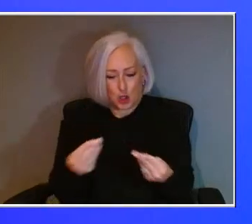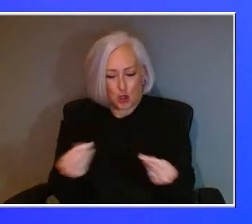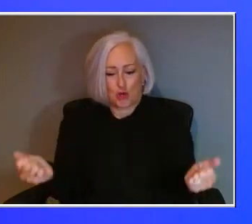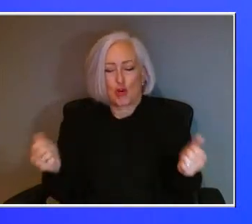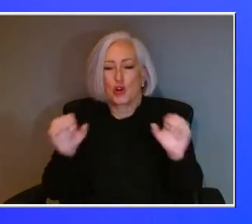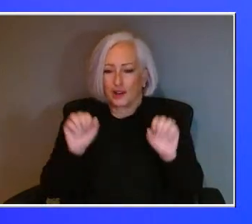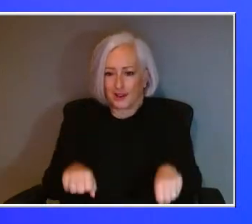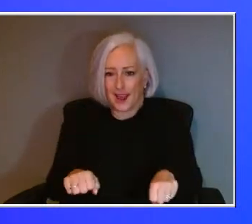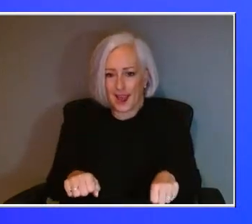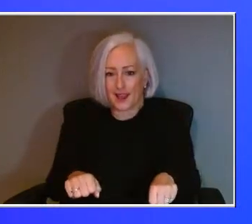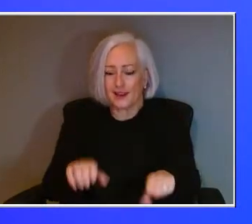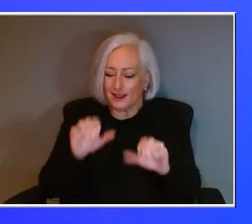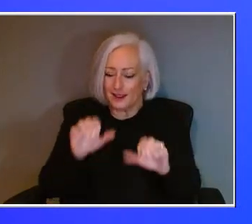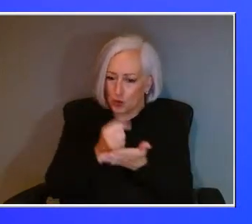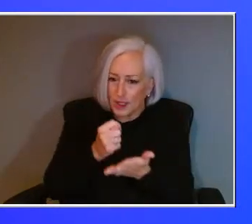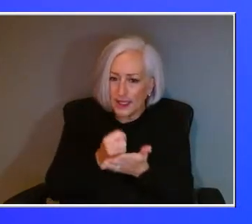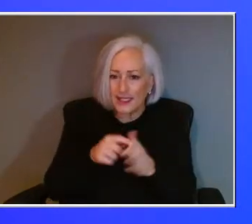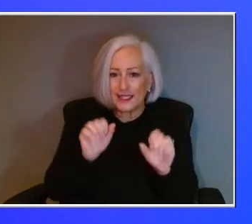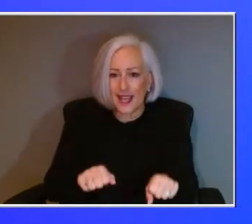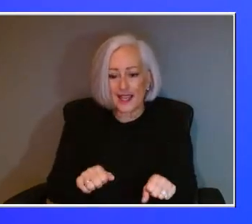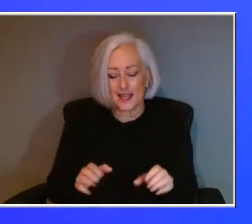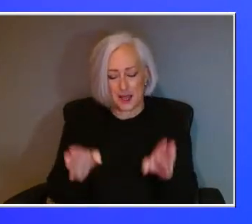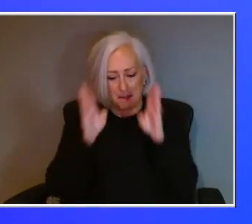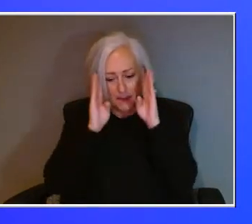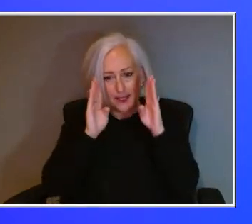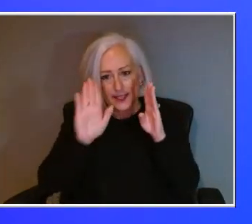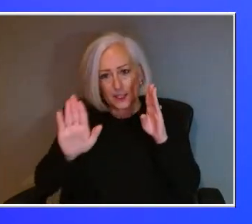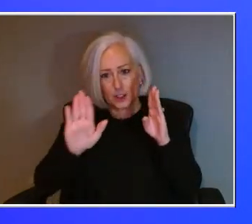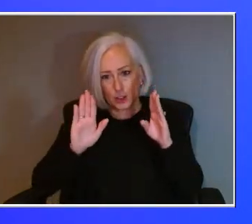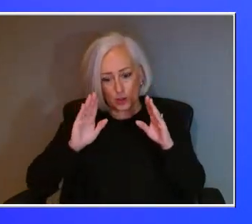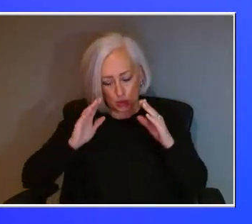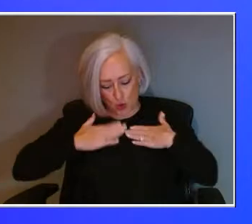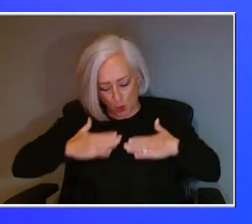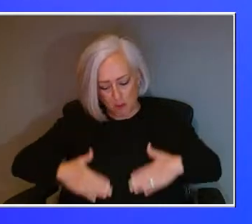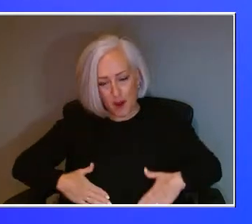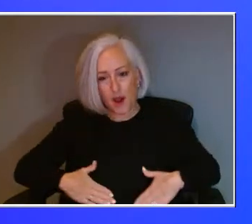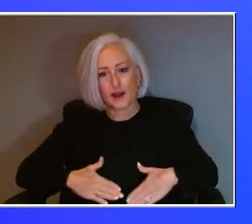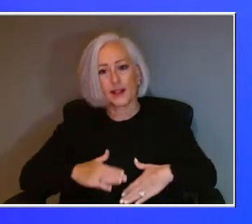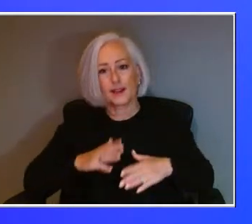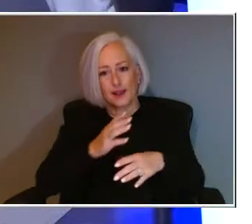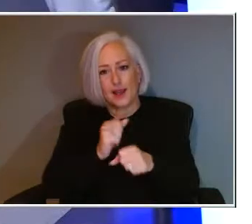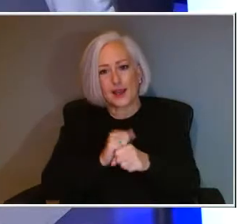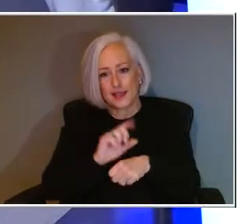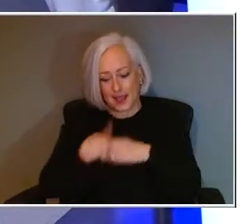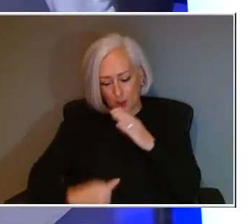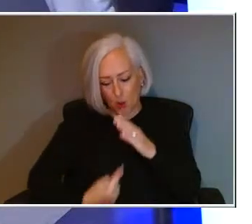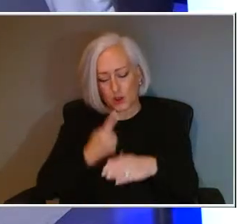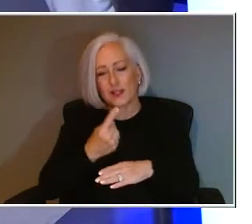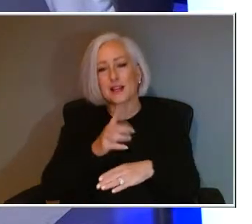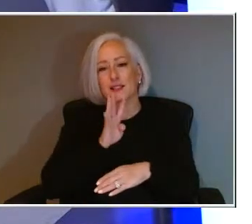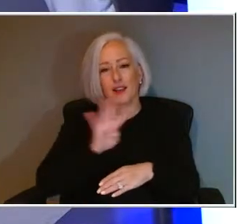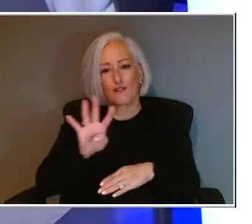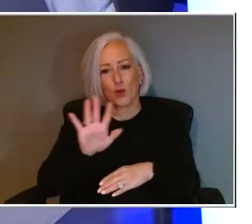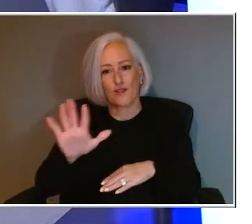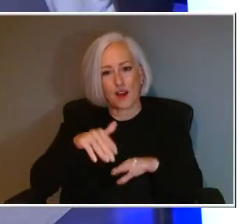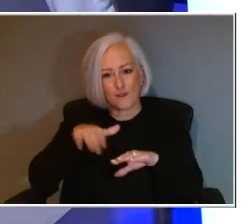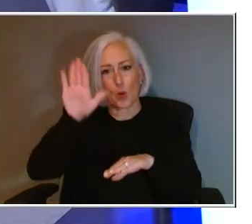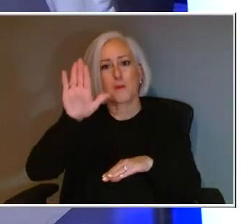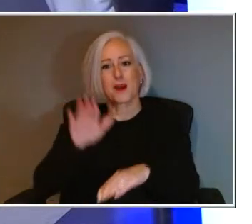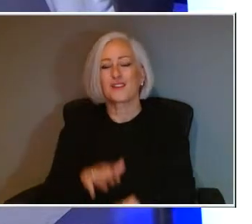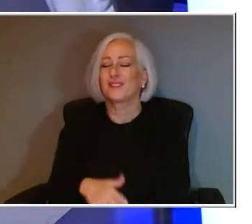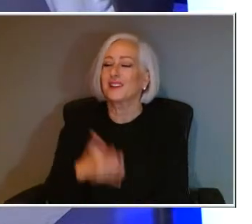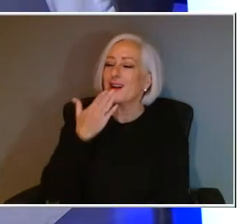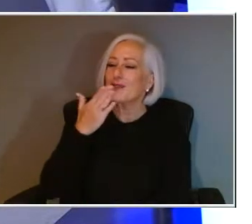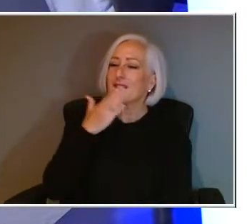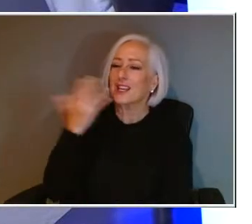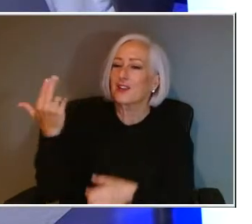to your symptoms, your body, and get your screening colonoscopy at age 45 or older. Deepika, thank you so much for being here, not